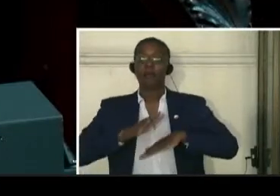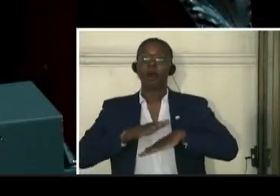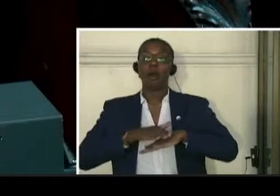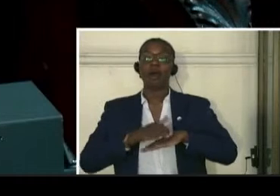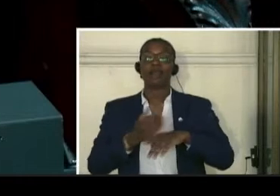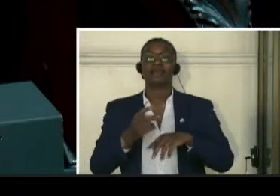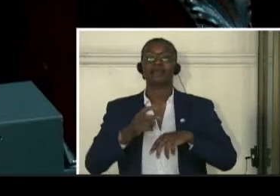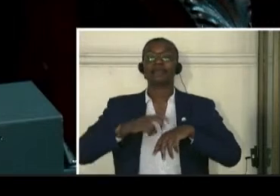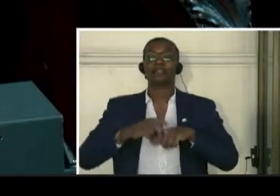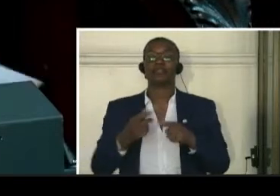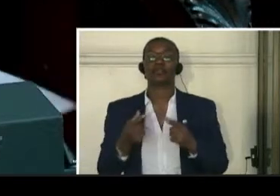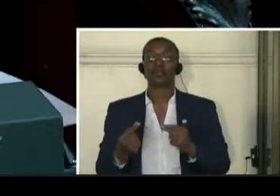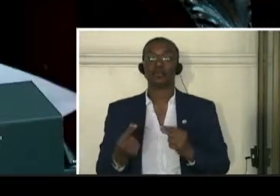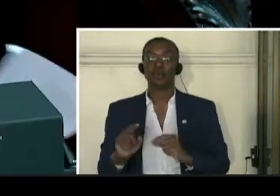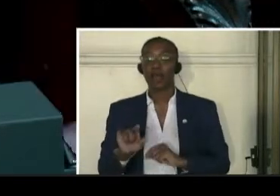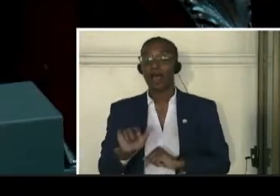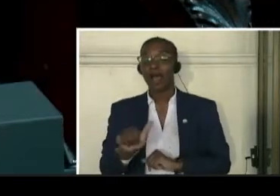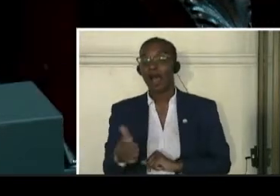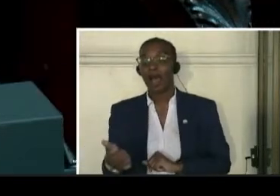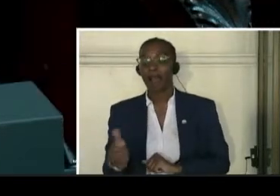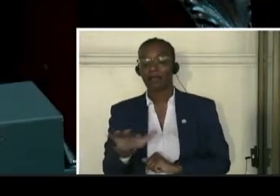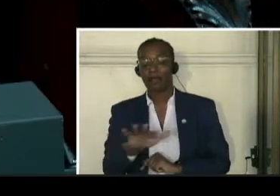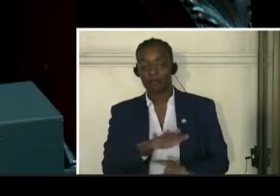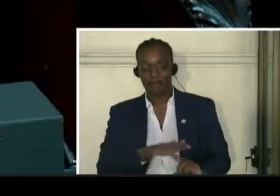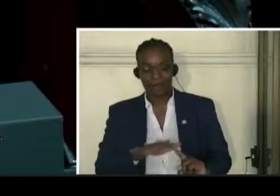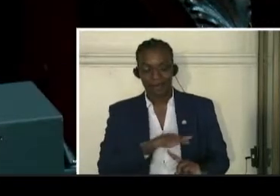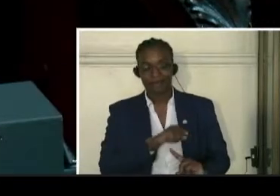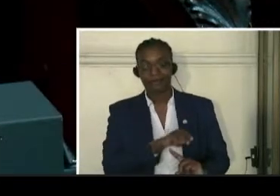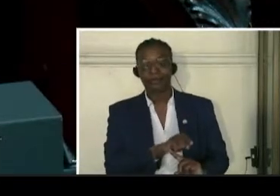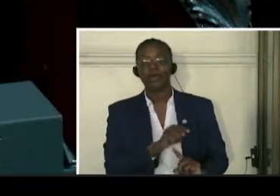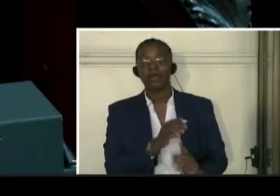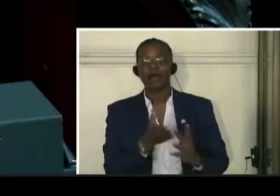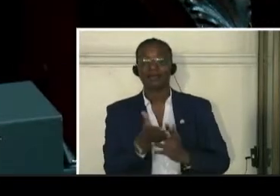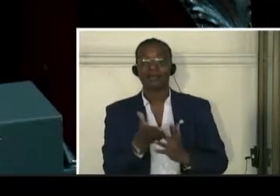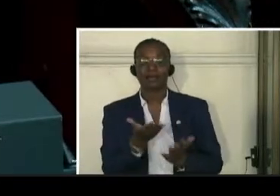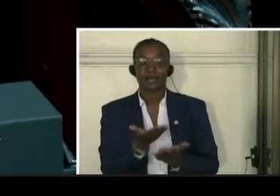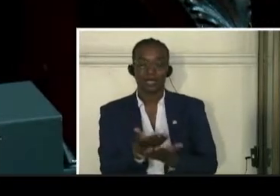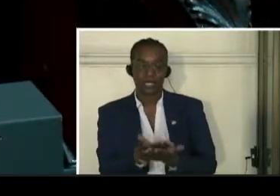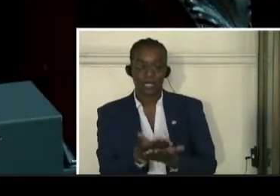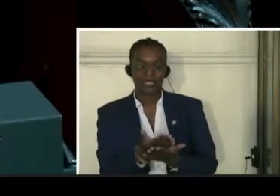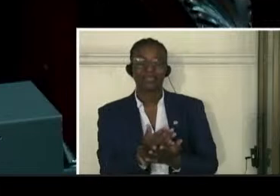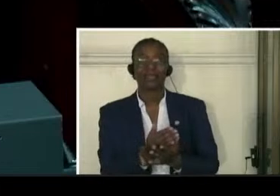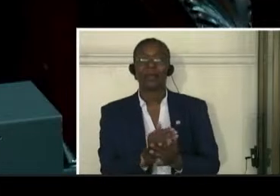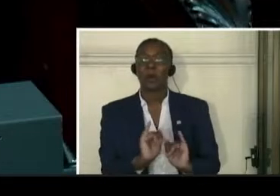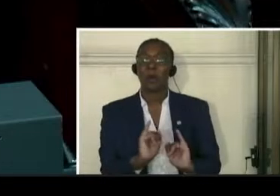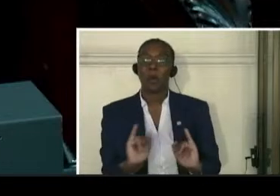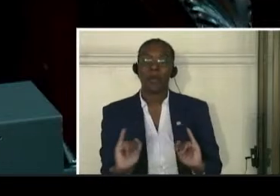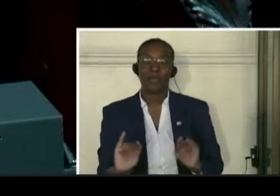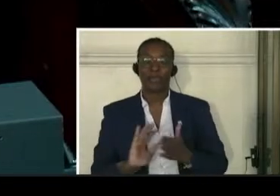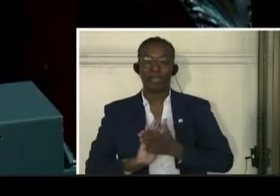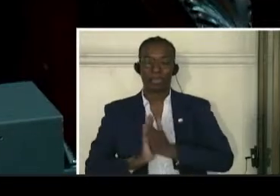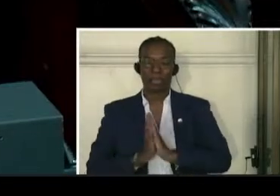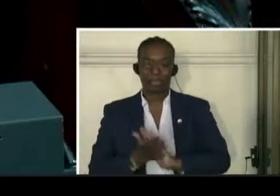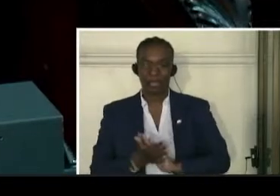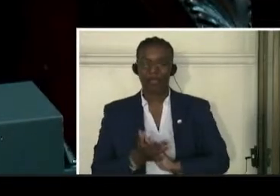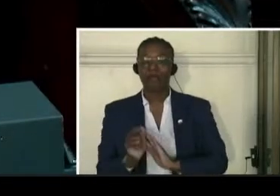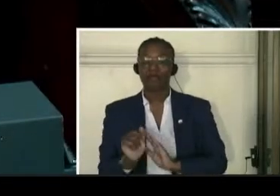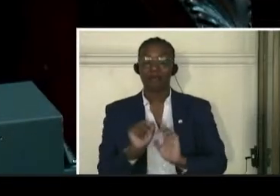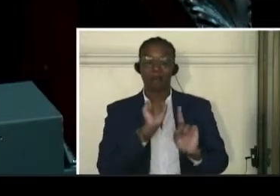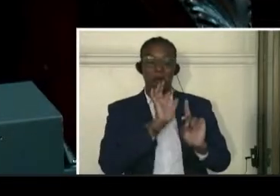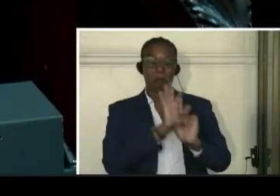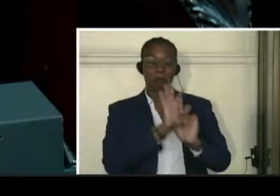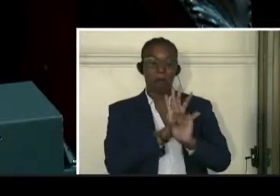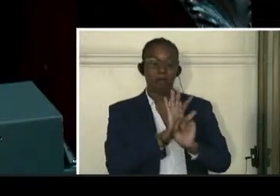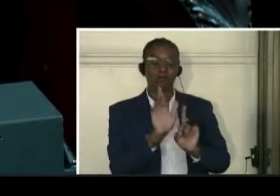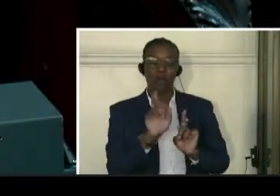to be done, as some areas are inaccessible due to severe damage caused by impact of